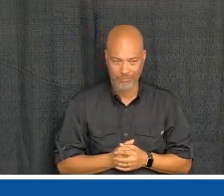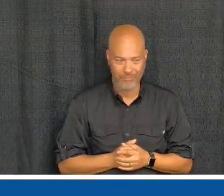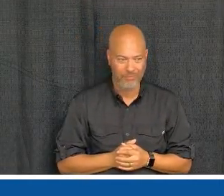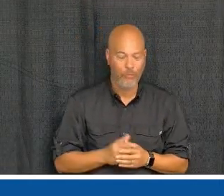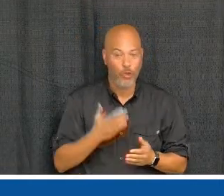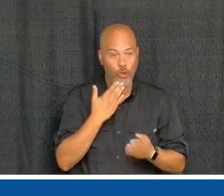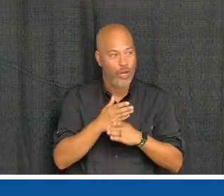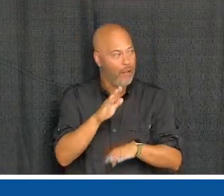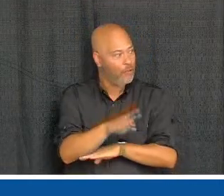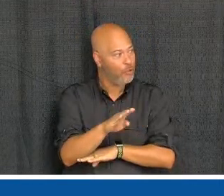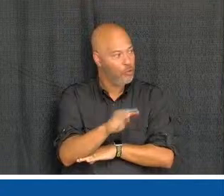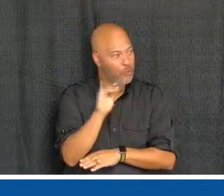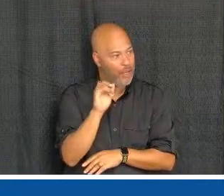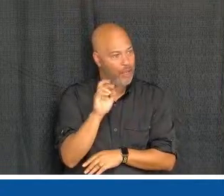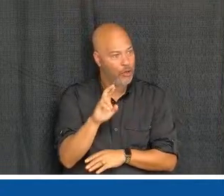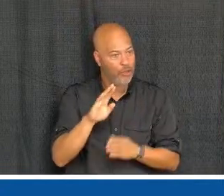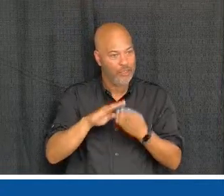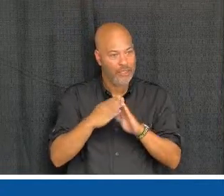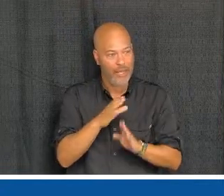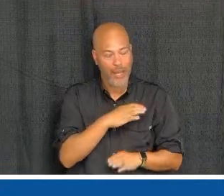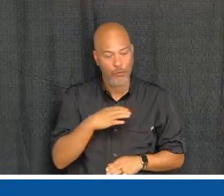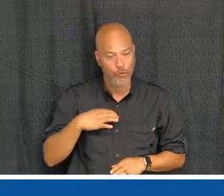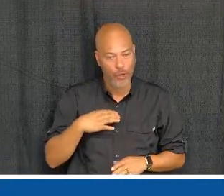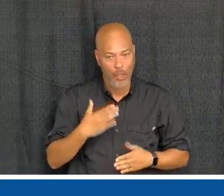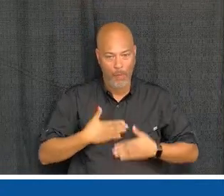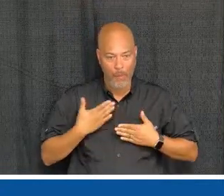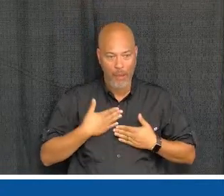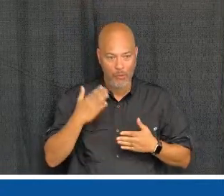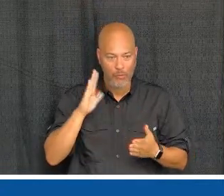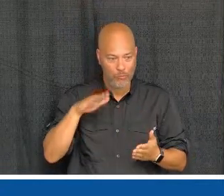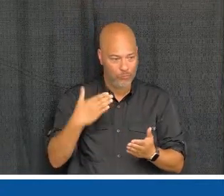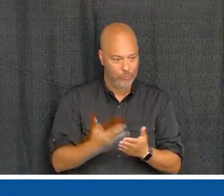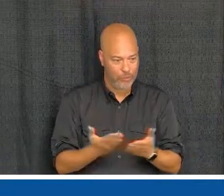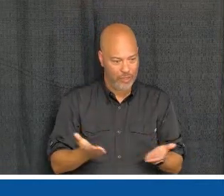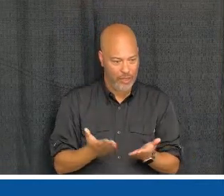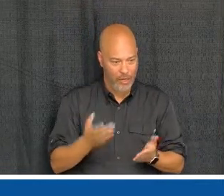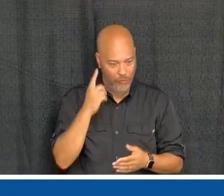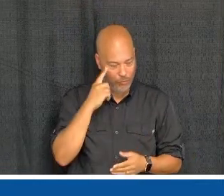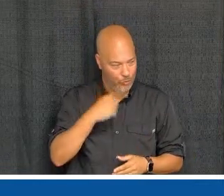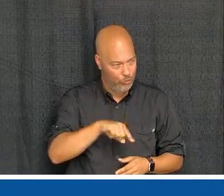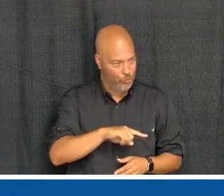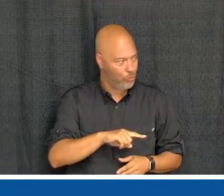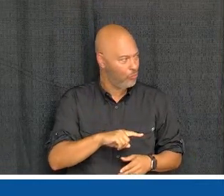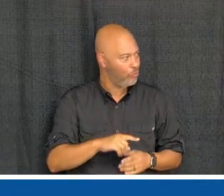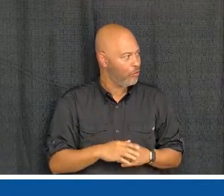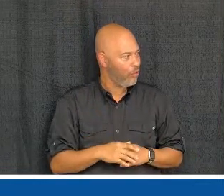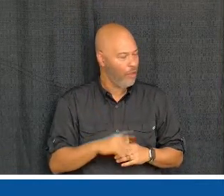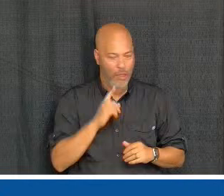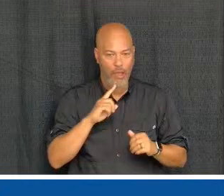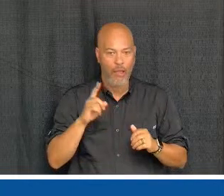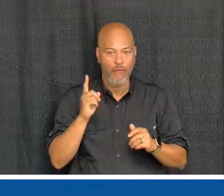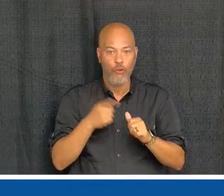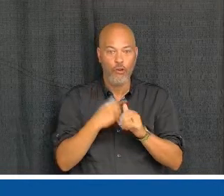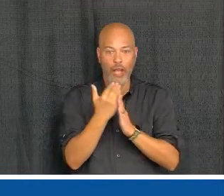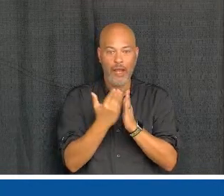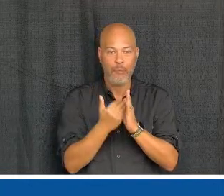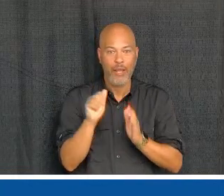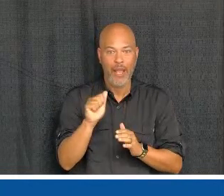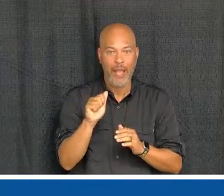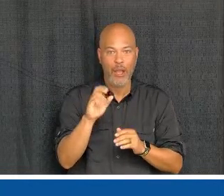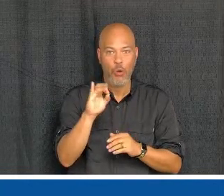Good afternoon, Mayor and City Council. Glad to be home for you all, I'm sure. Very much so. The first item is item A,